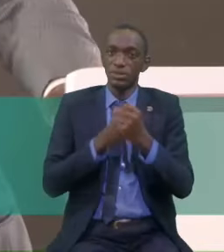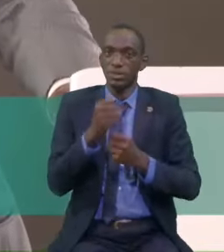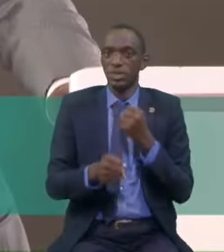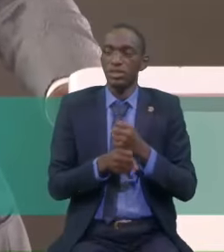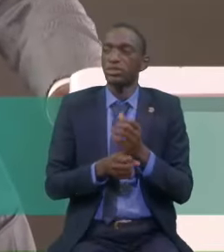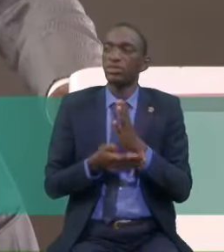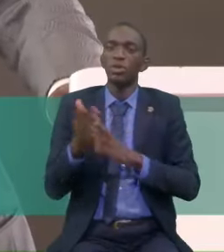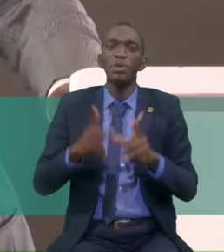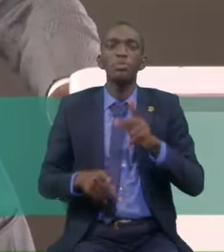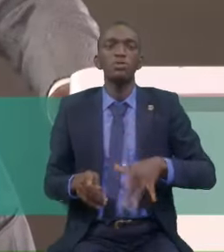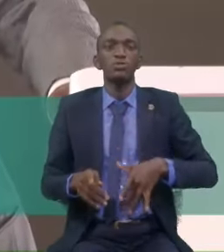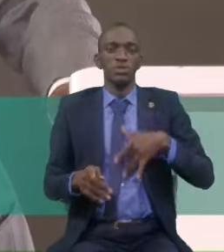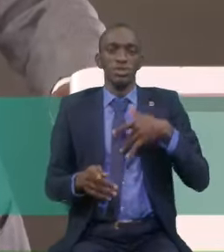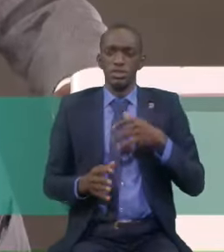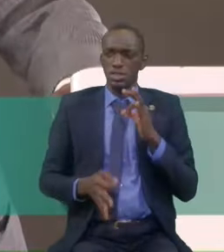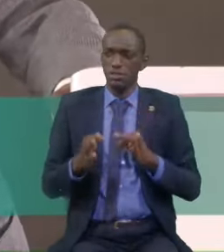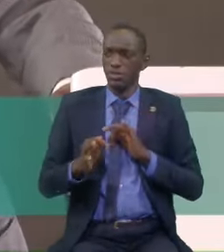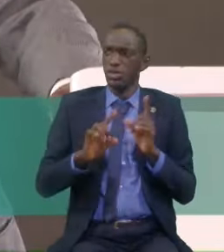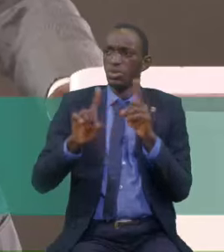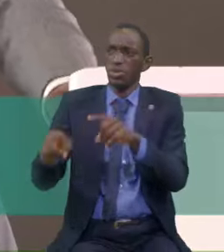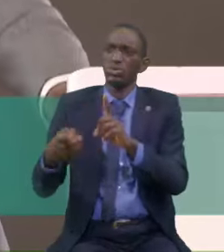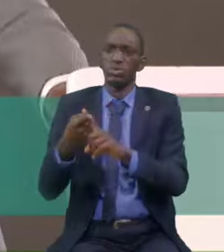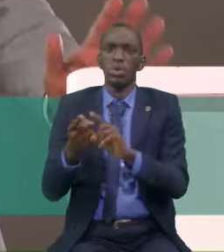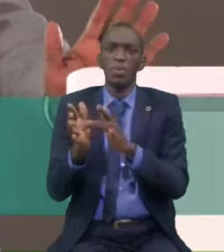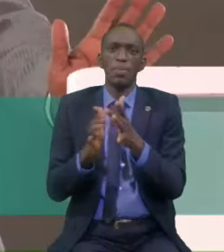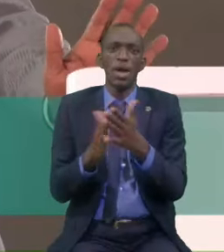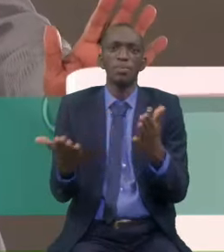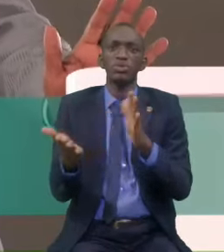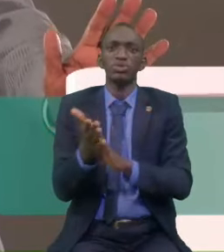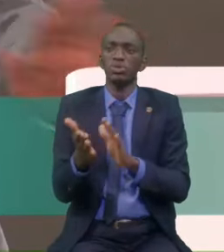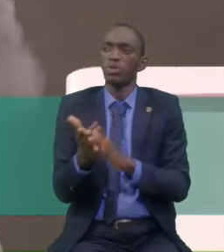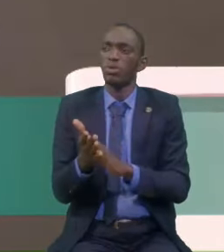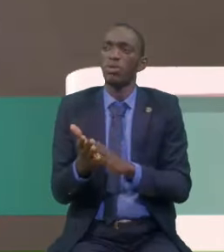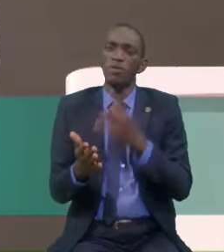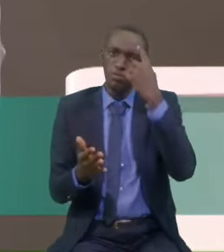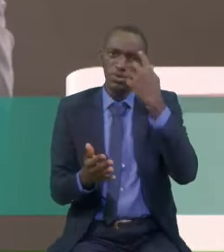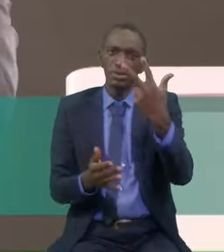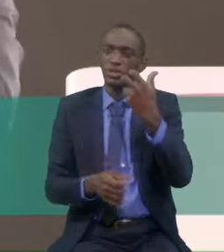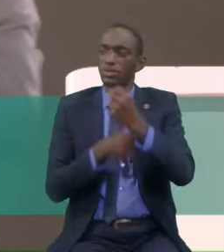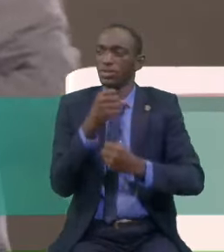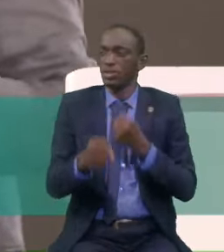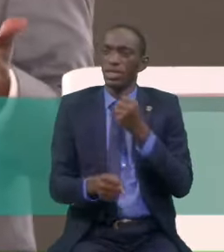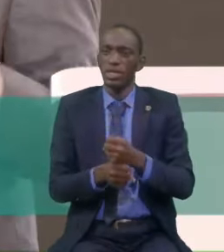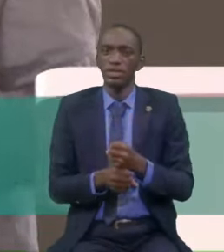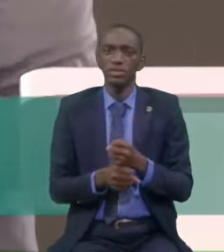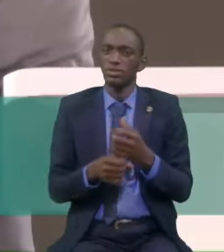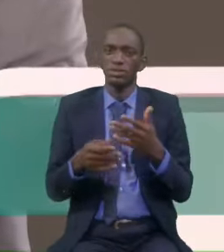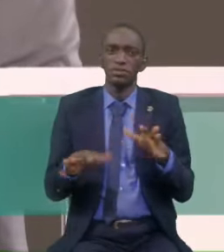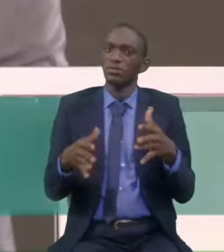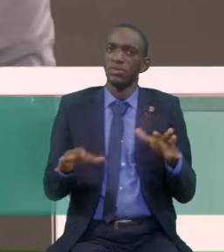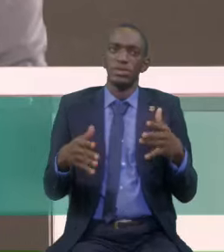to seminary, Bible college for 3 years, they say they've